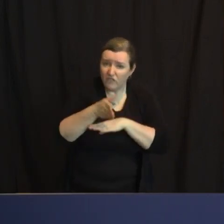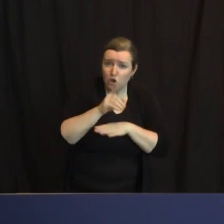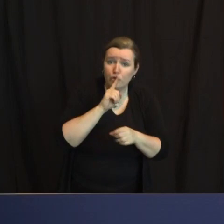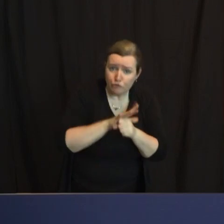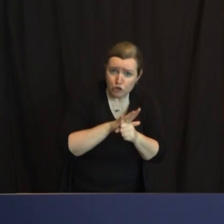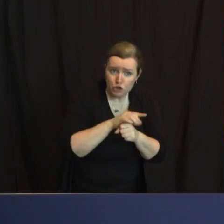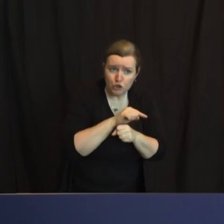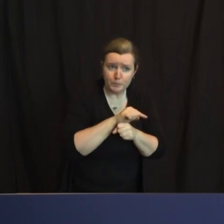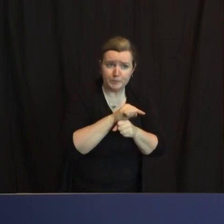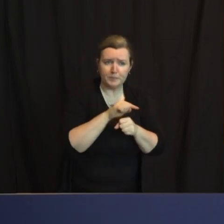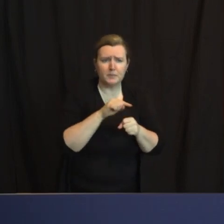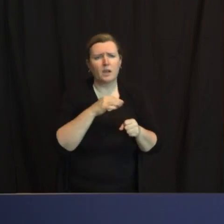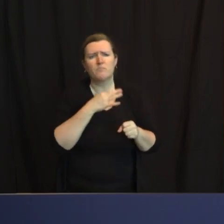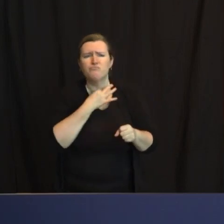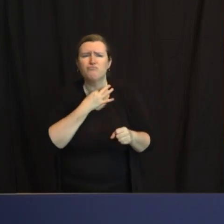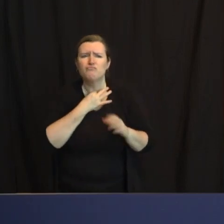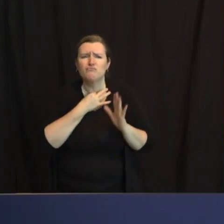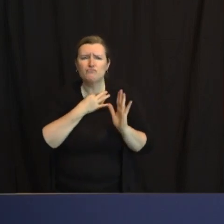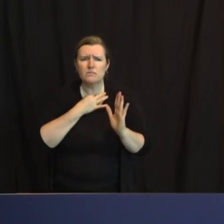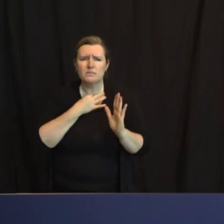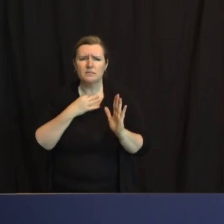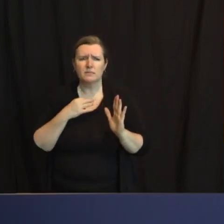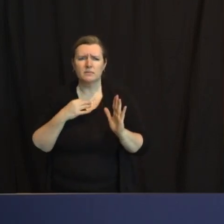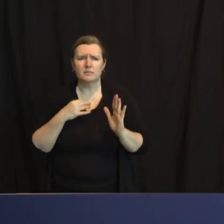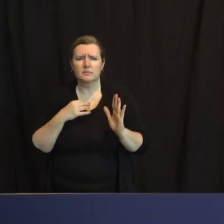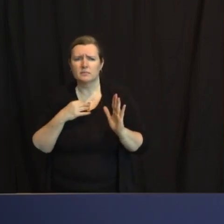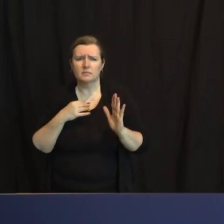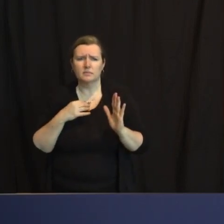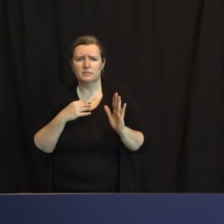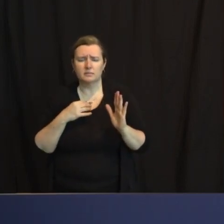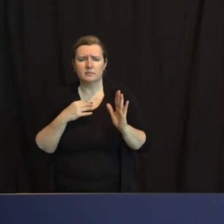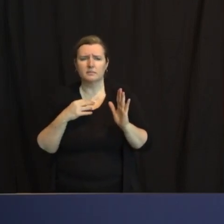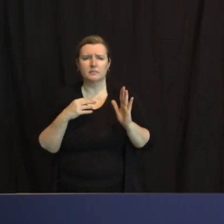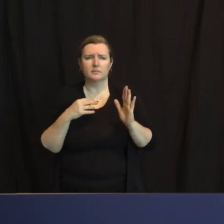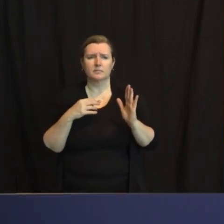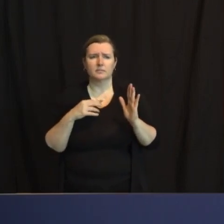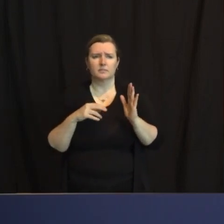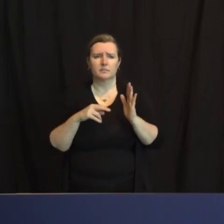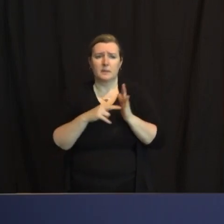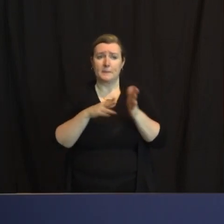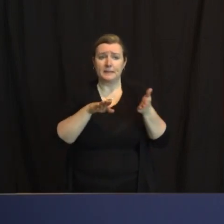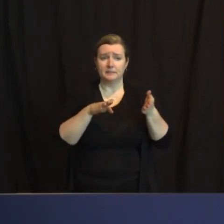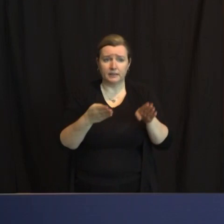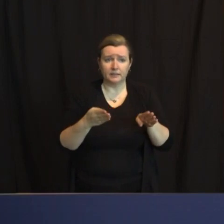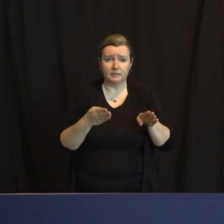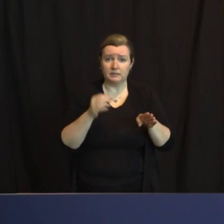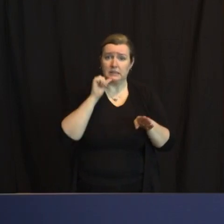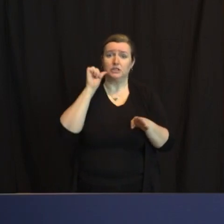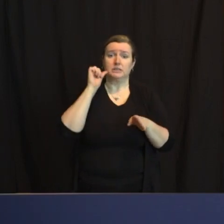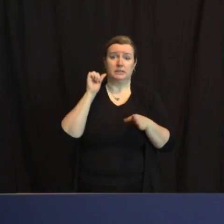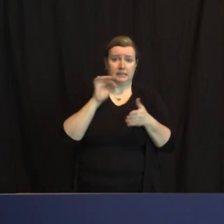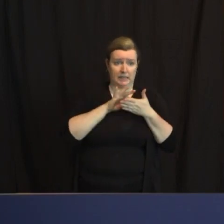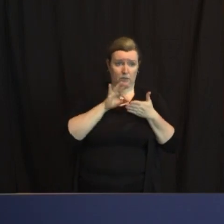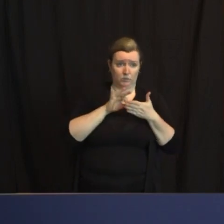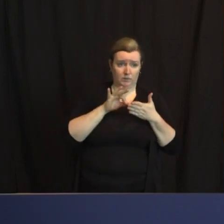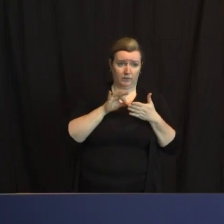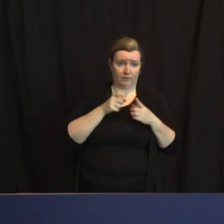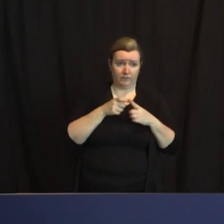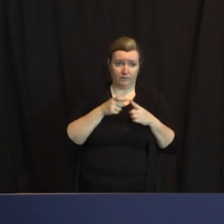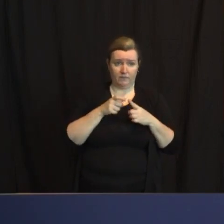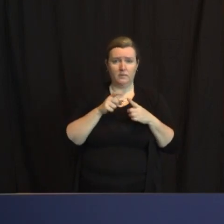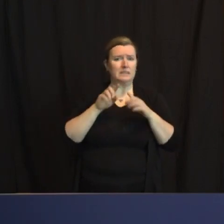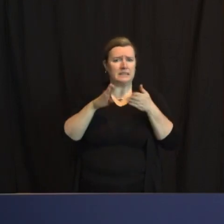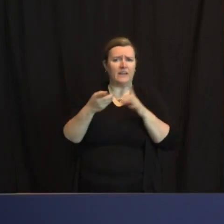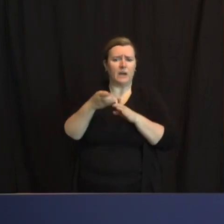the actual date of death rather than the date of confirmation? Thank you. Thank you. I'll leave the last one in particular